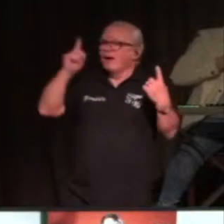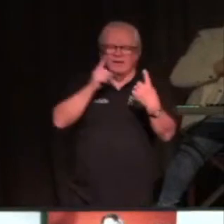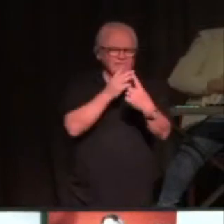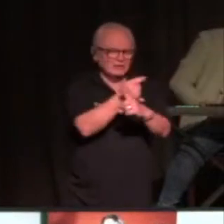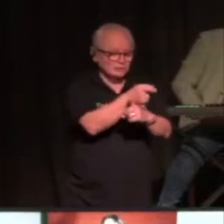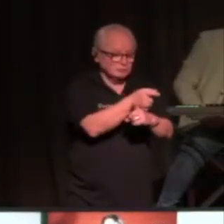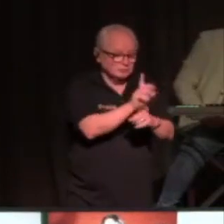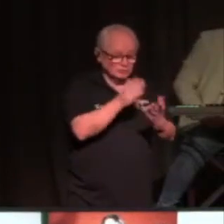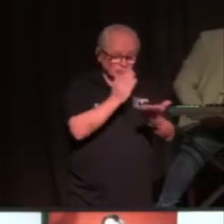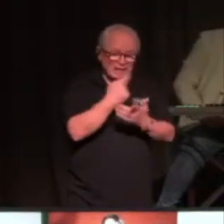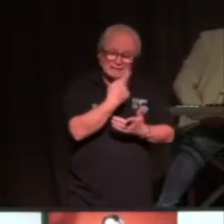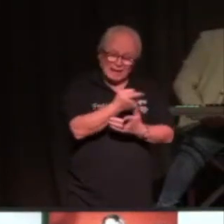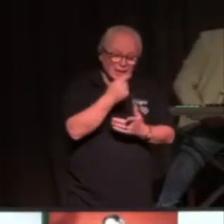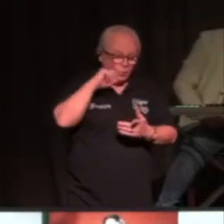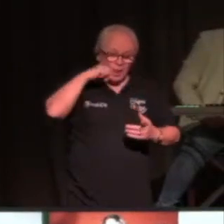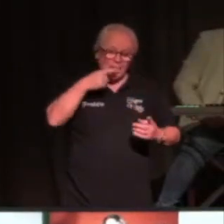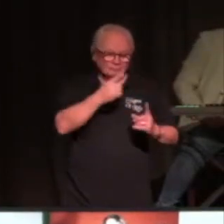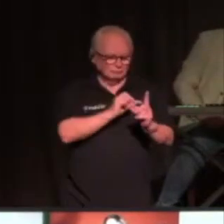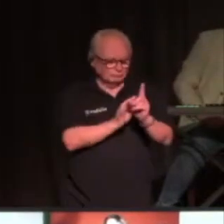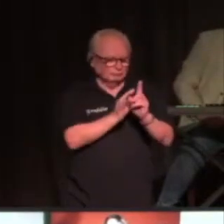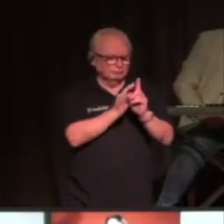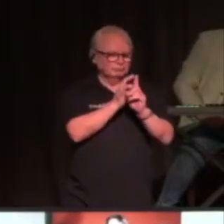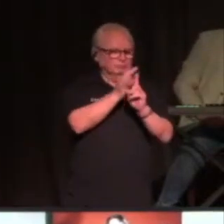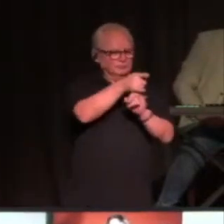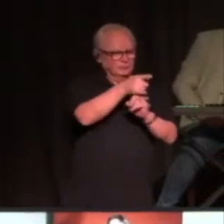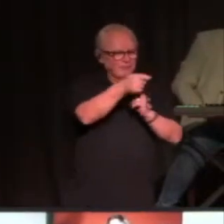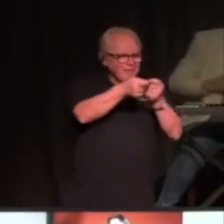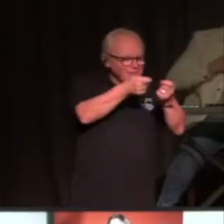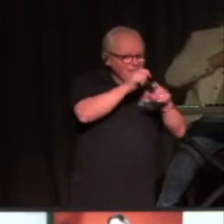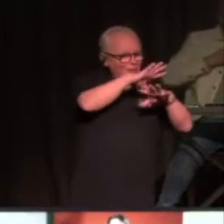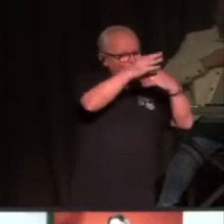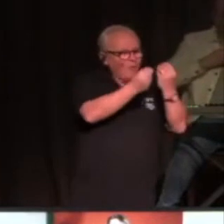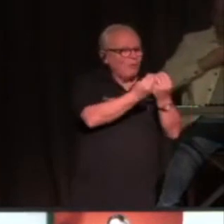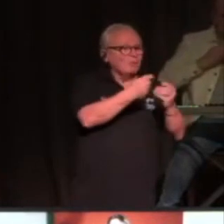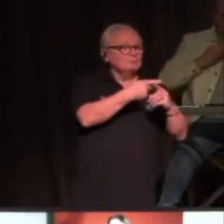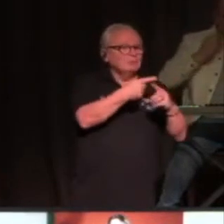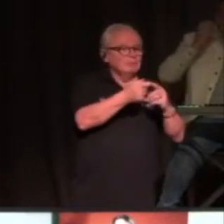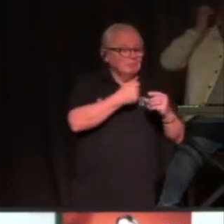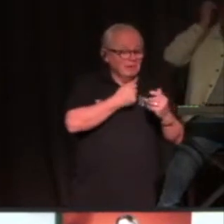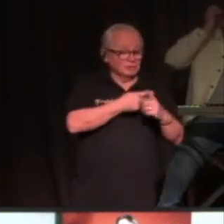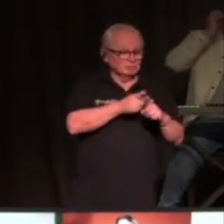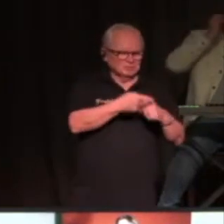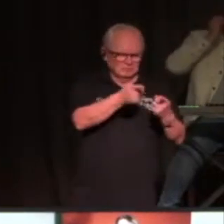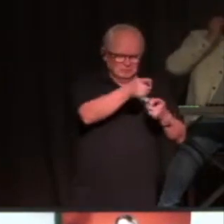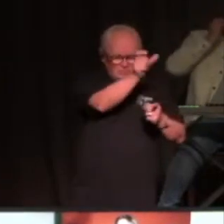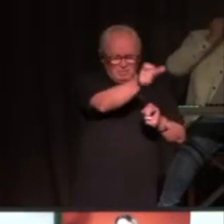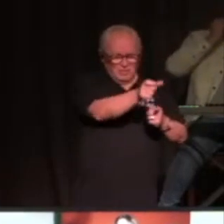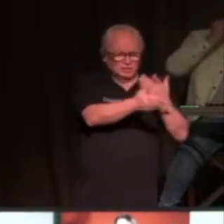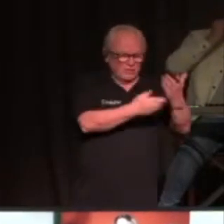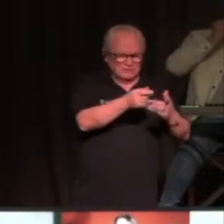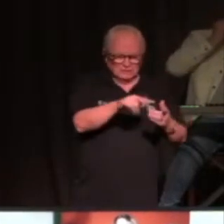Assuredly, I say to you that he will make him ruler over all his goods. But if that evil servant says in his heart, my master is delaying his